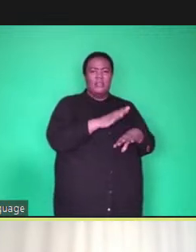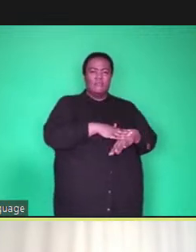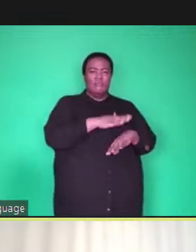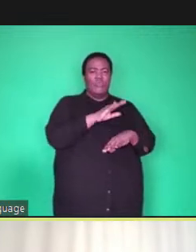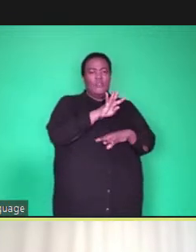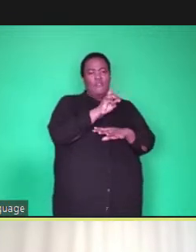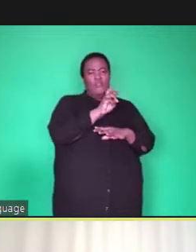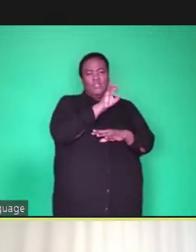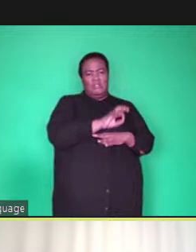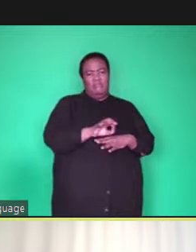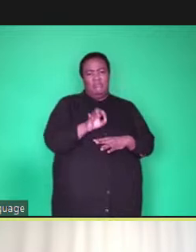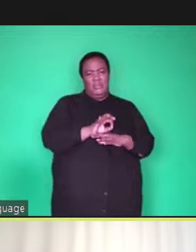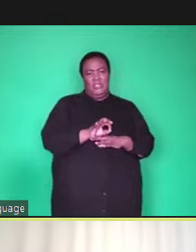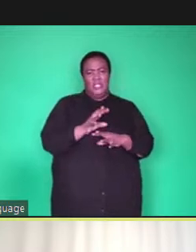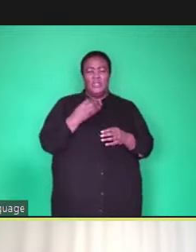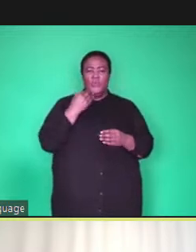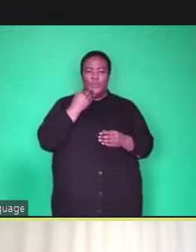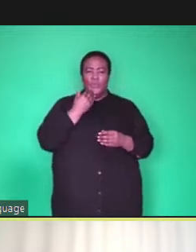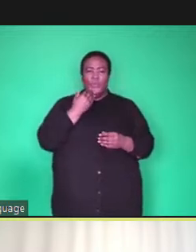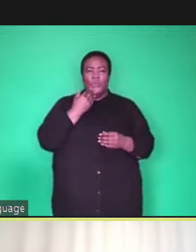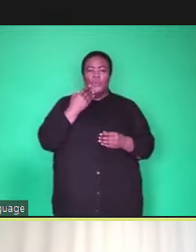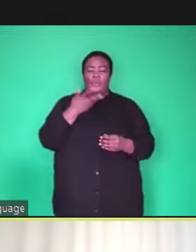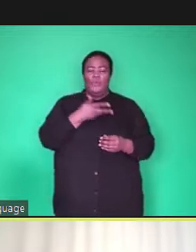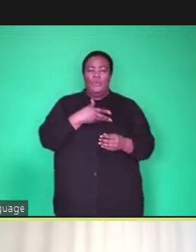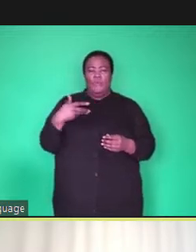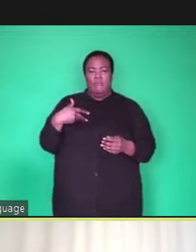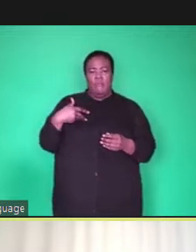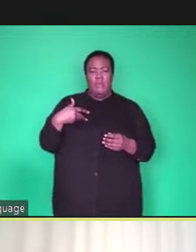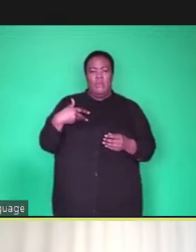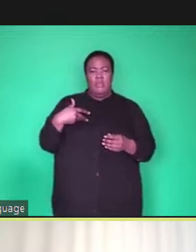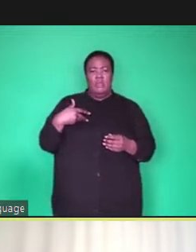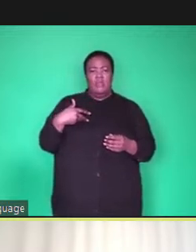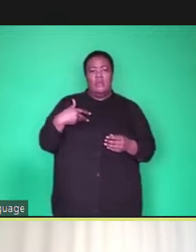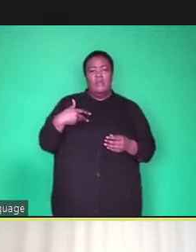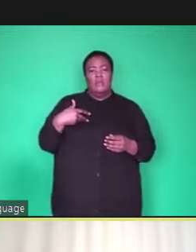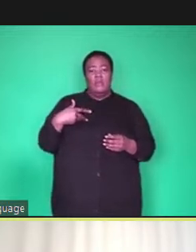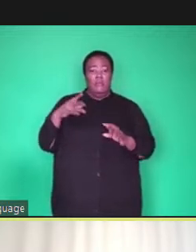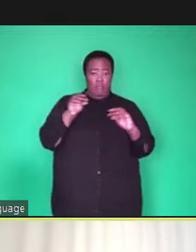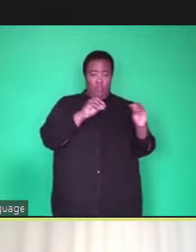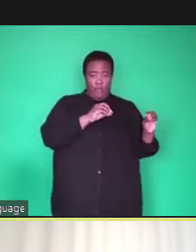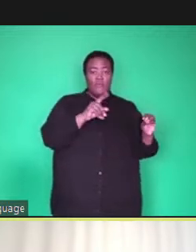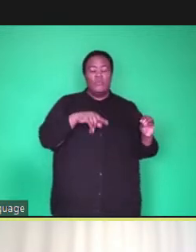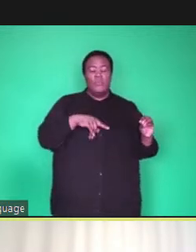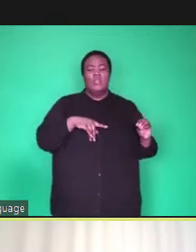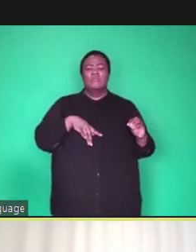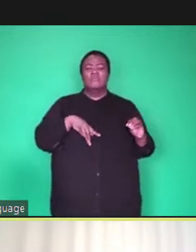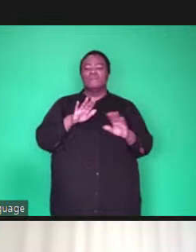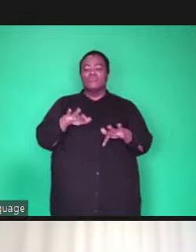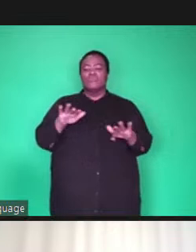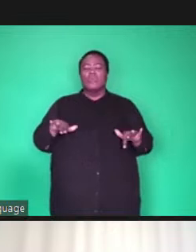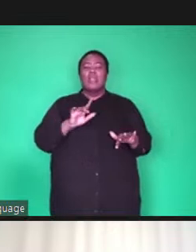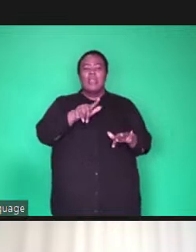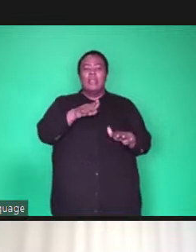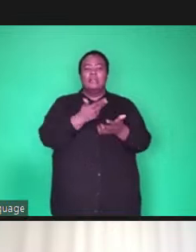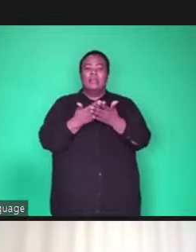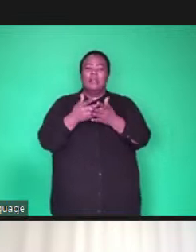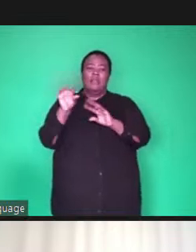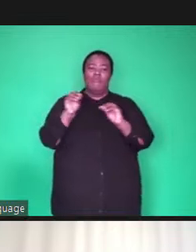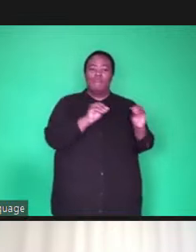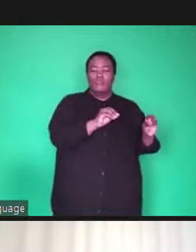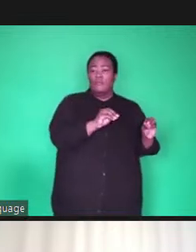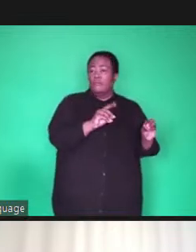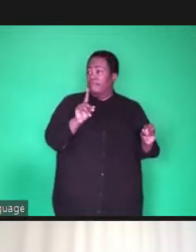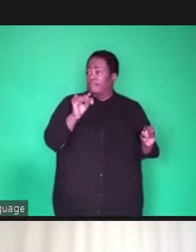migrate than those whose mothers did not, if the mother had migrated. This implies that.